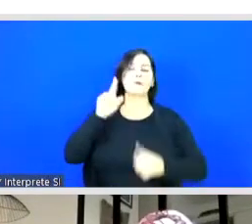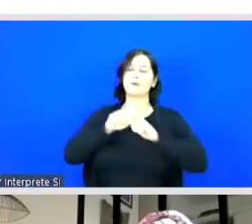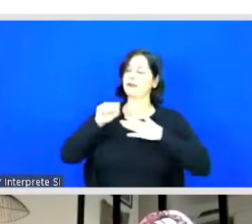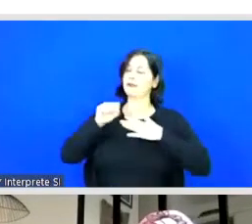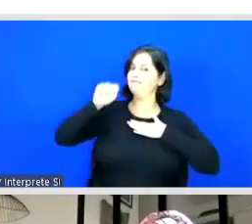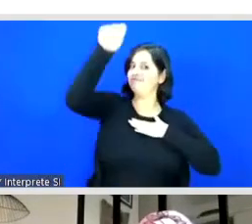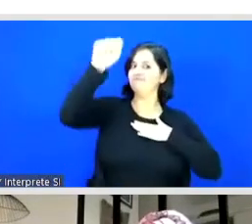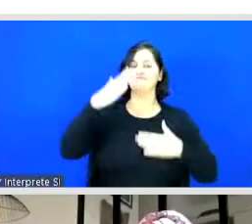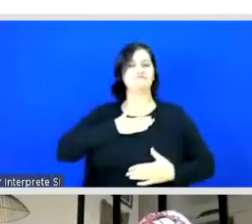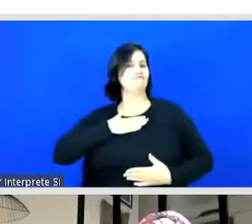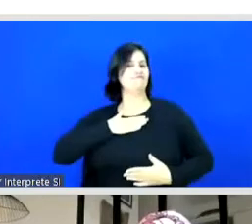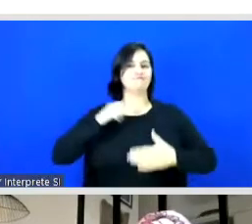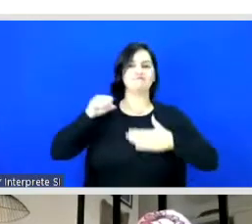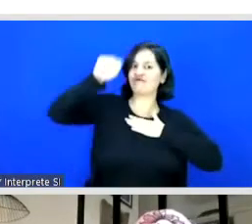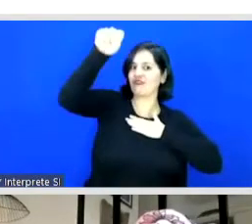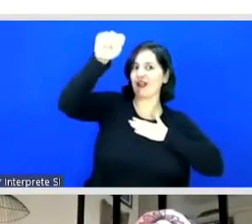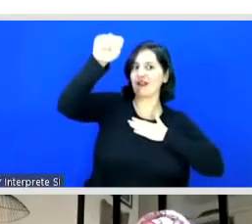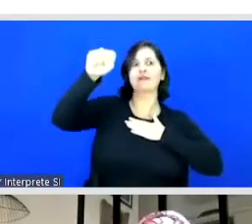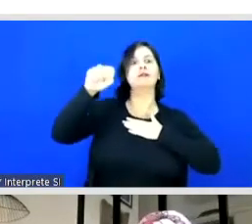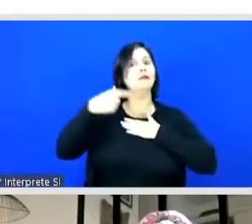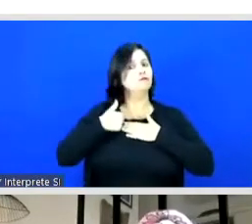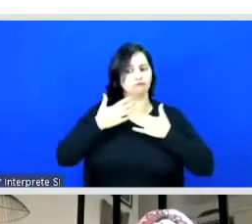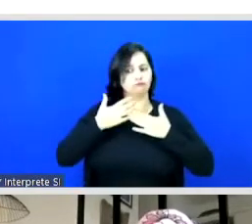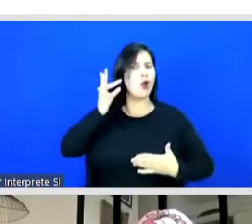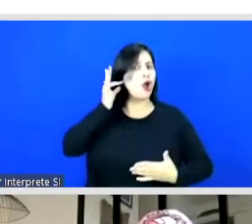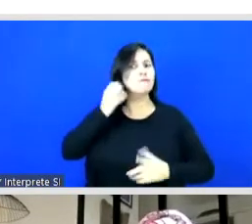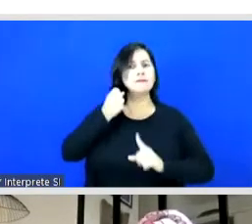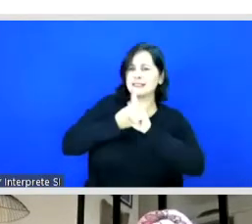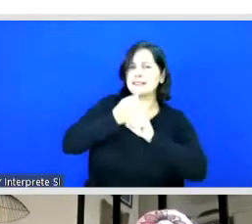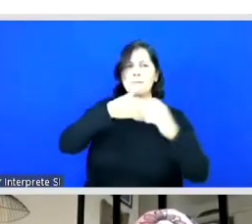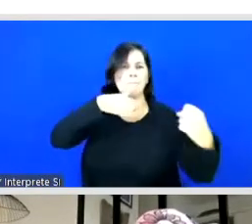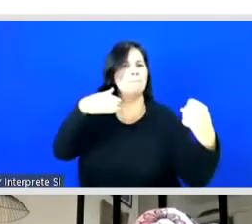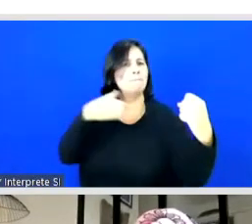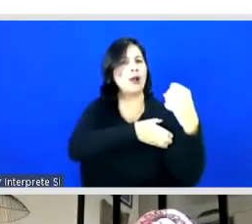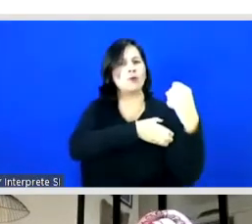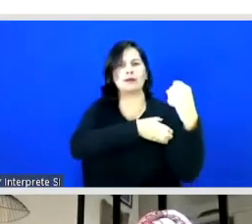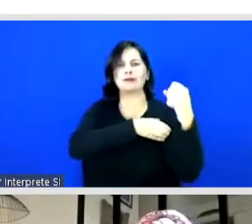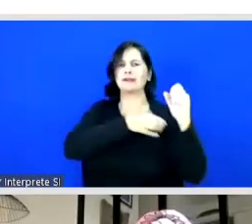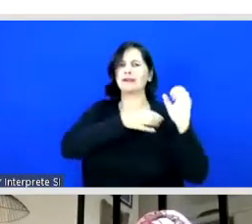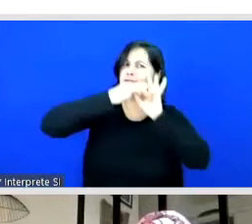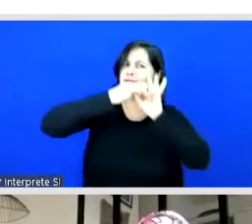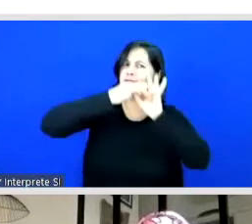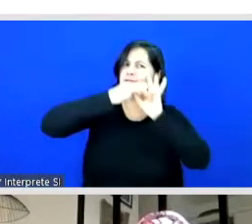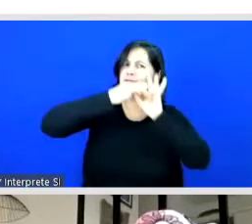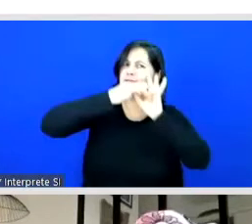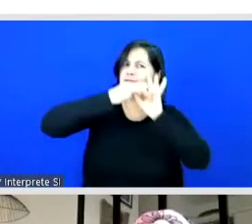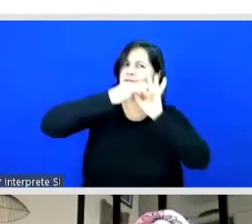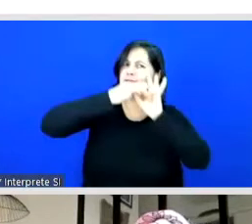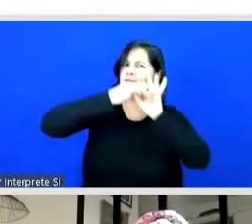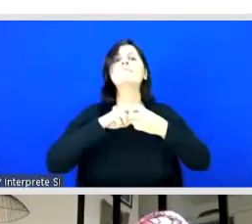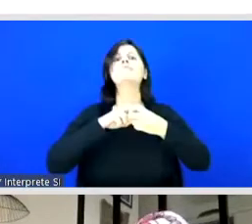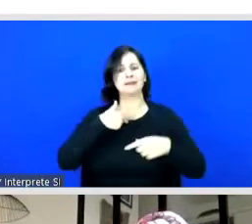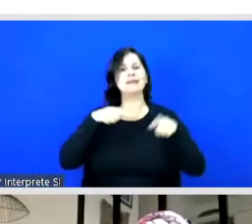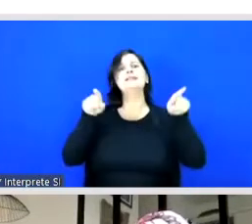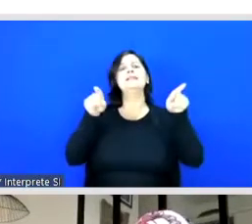very important to return those two lessons. Firstly, our environment, our ecosystem are impacted.